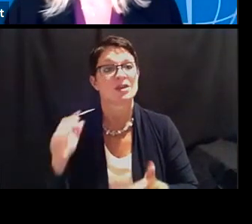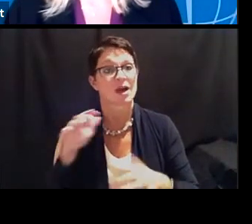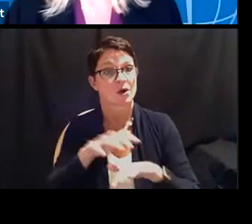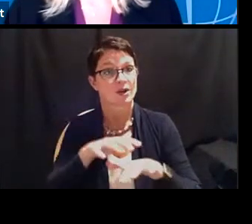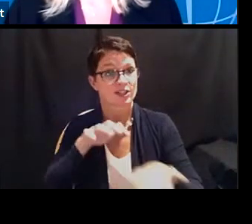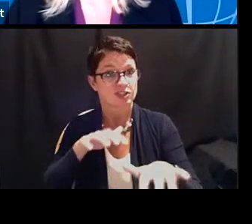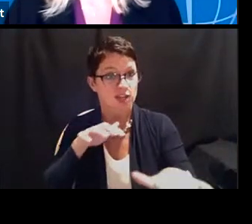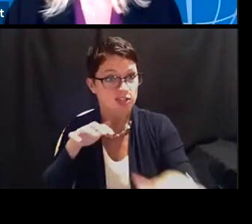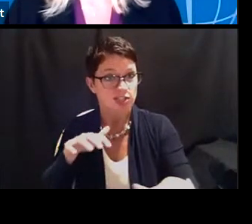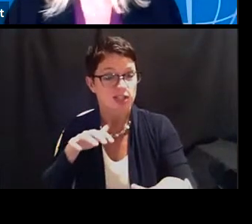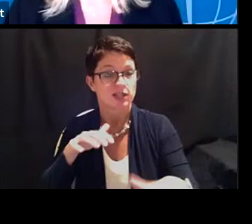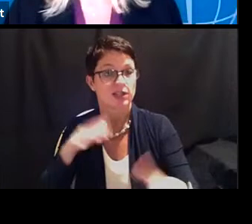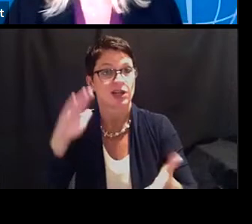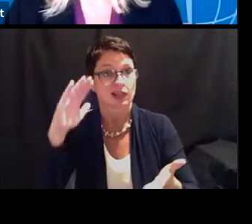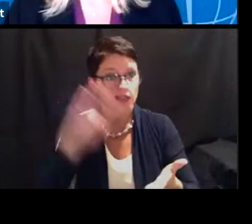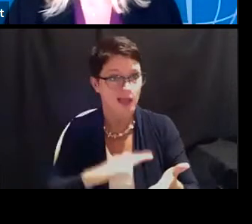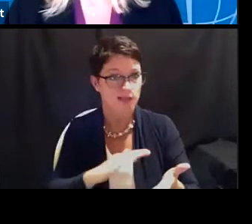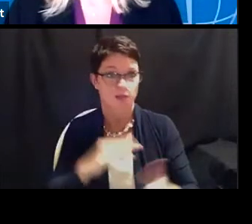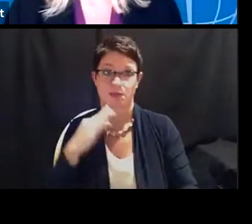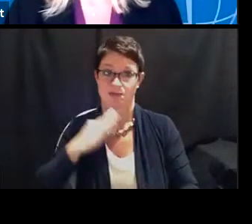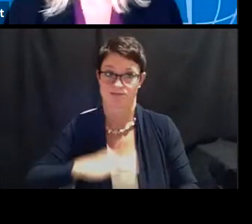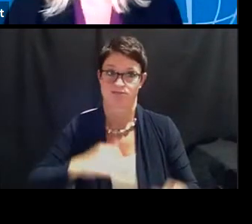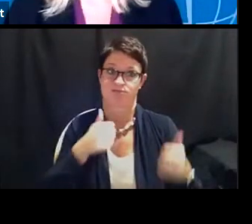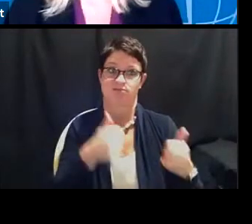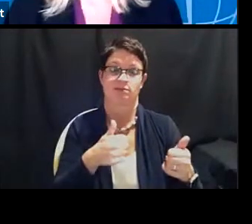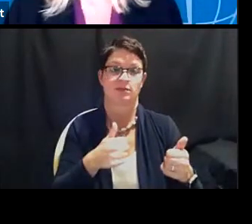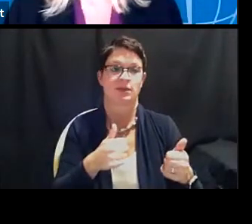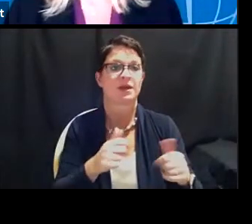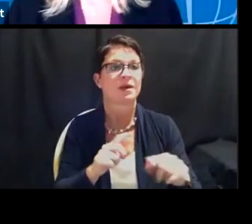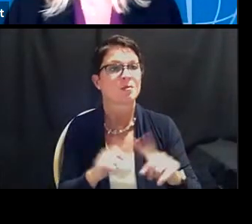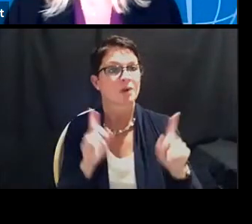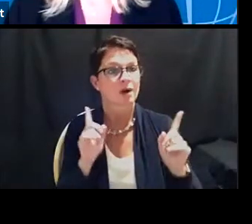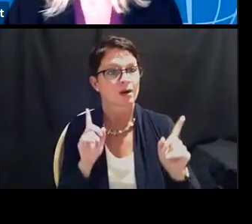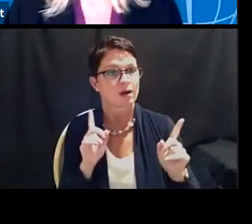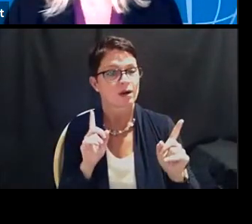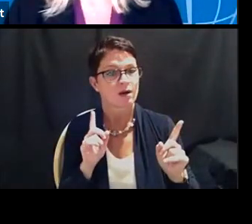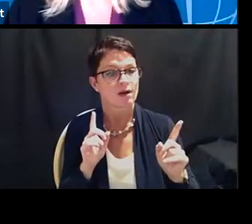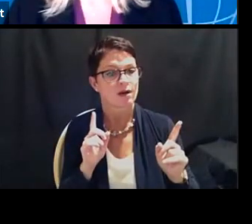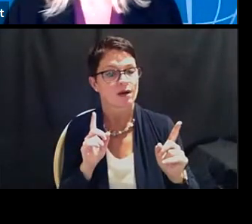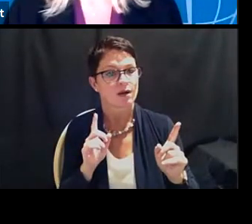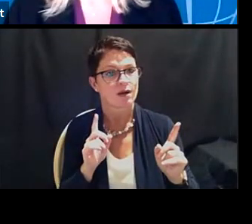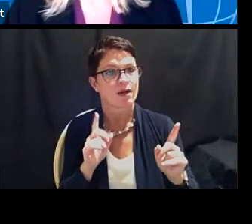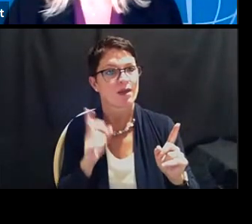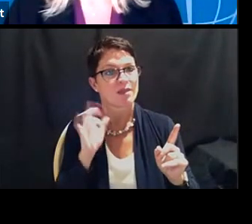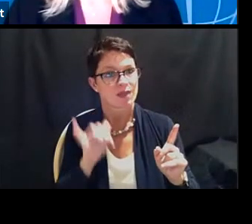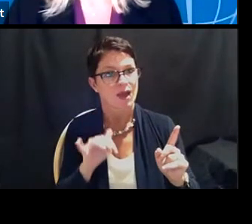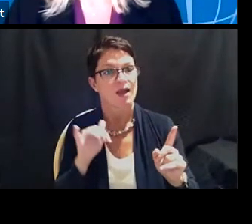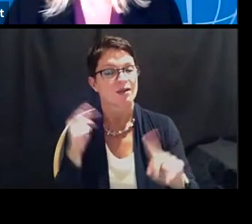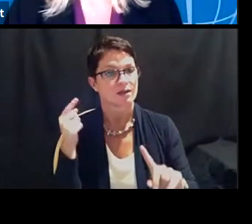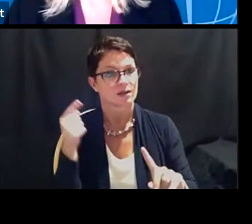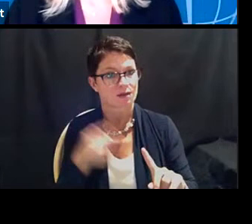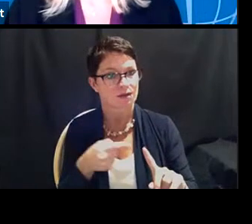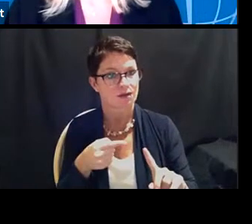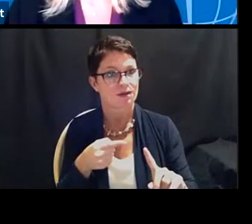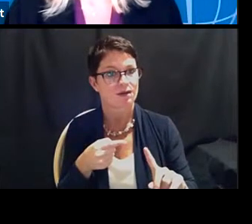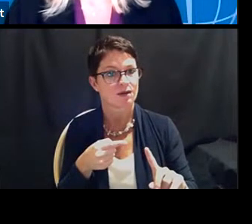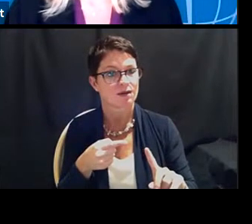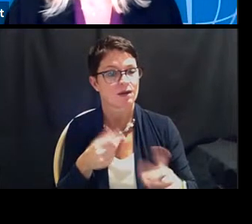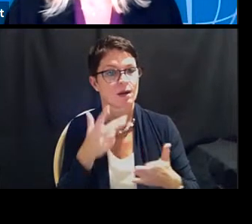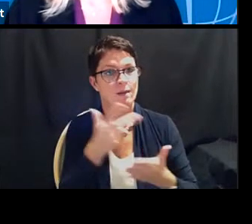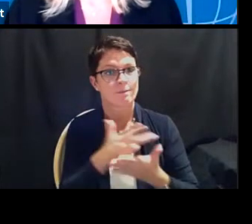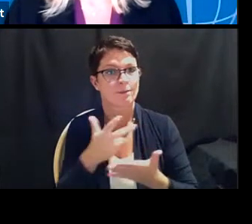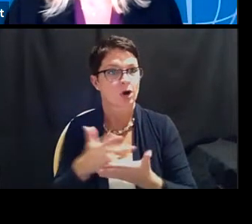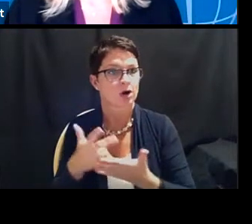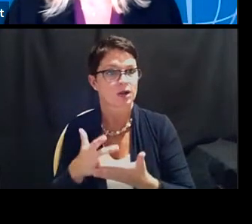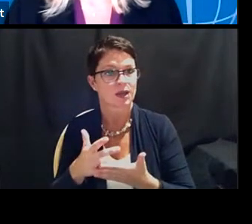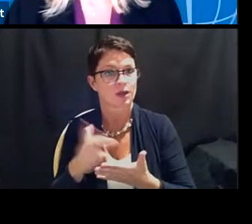congestion that I referred to earlier on, traffic congestion, will be this, park and ride outlets